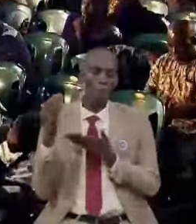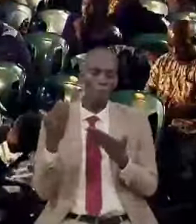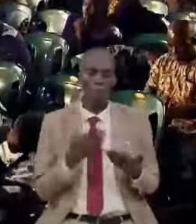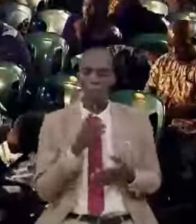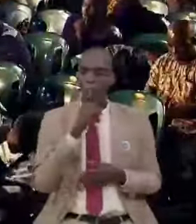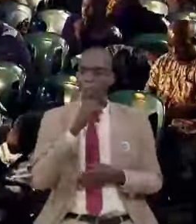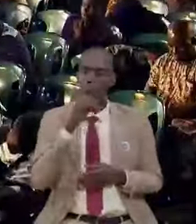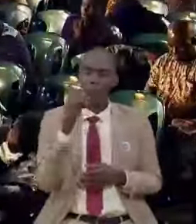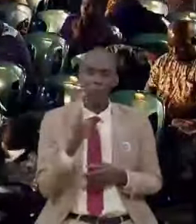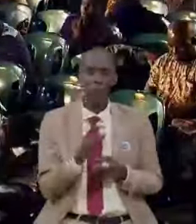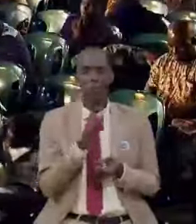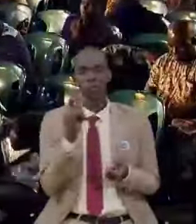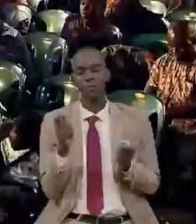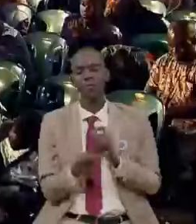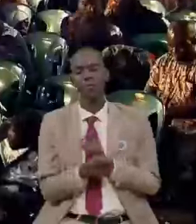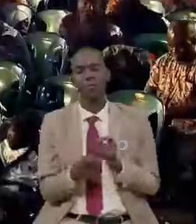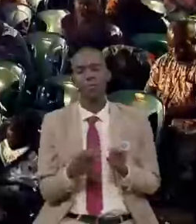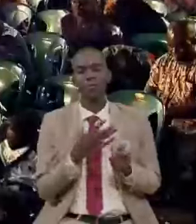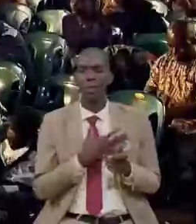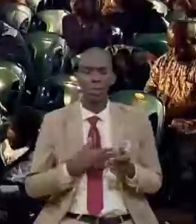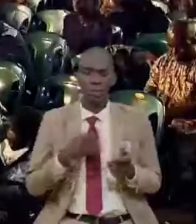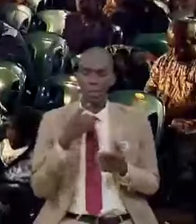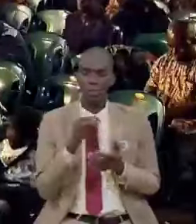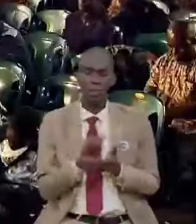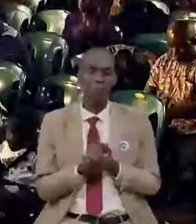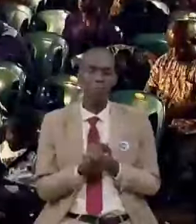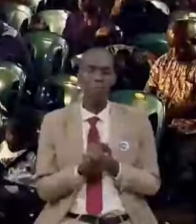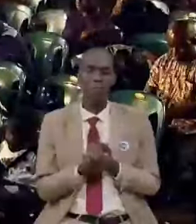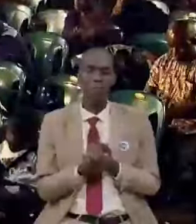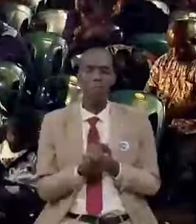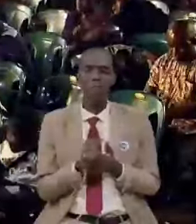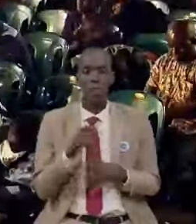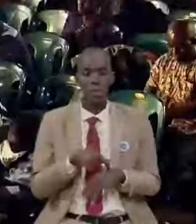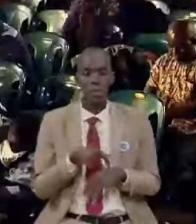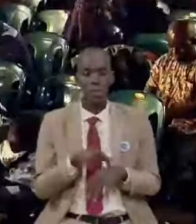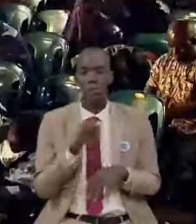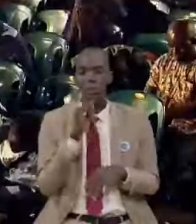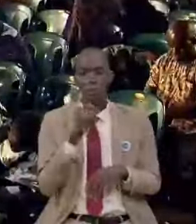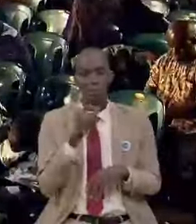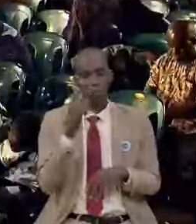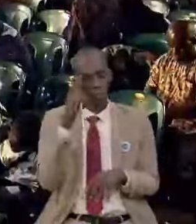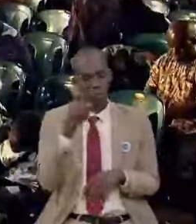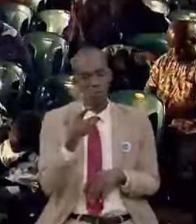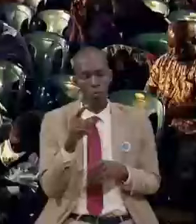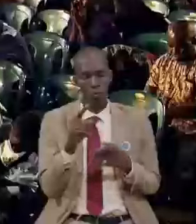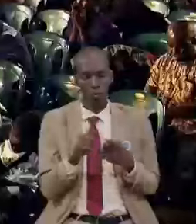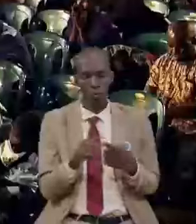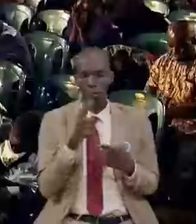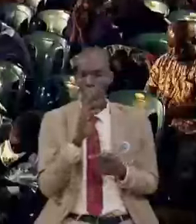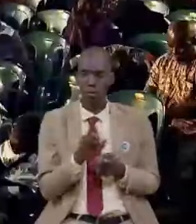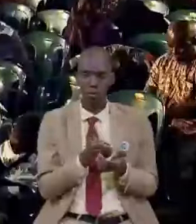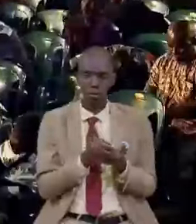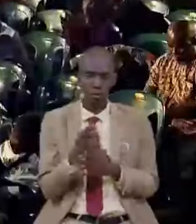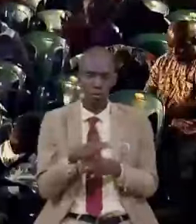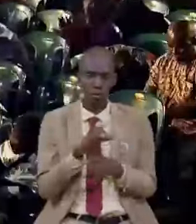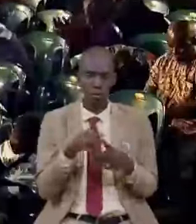As heads are bowed and eyes are closed, you want this forgiveness and freedom from the Lord. Wherever